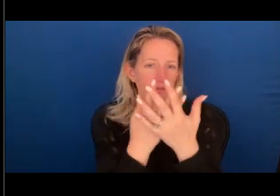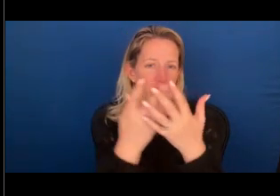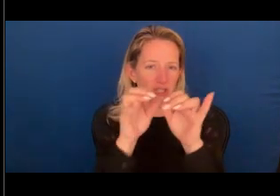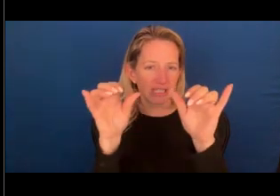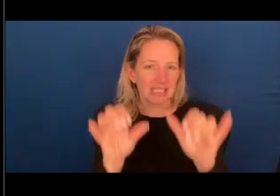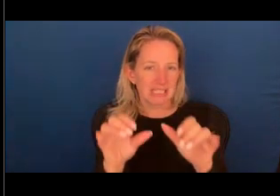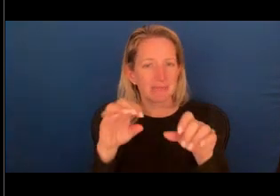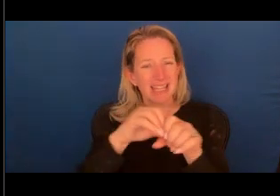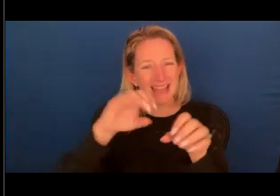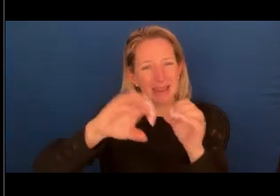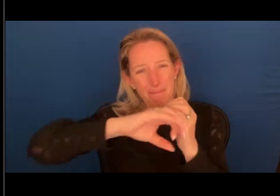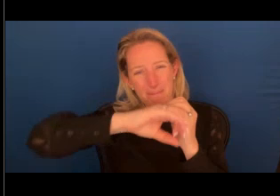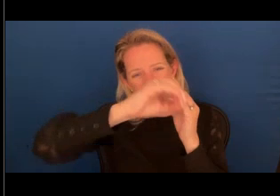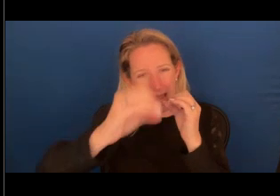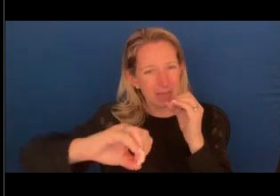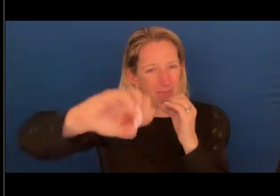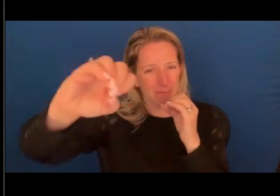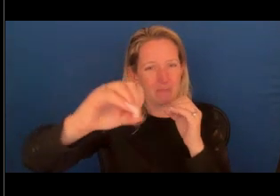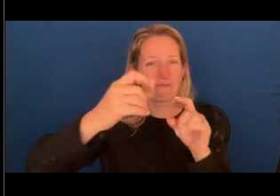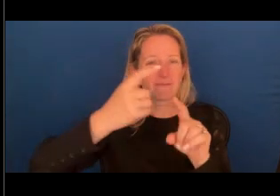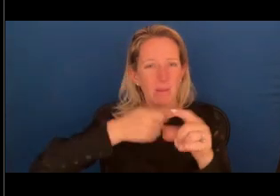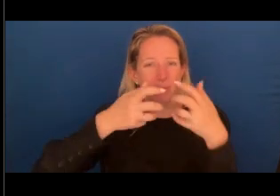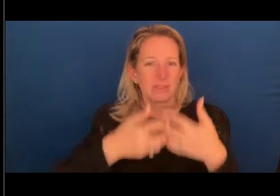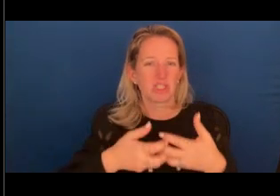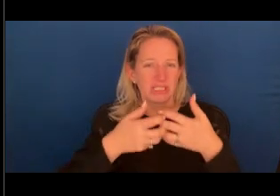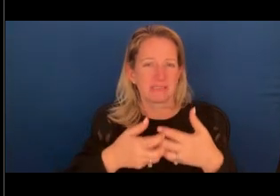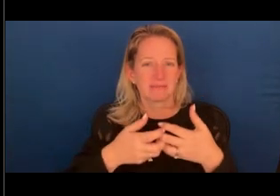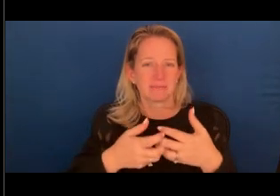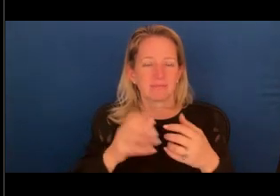pipeline from the laundry machine. Yeah, thank you.